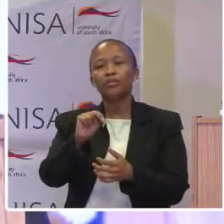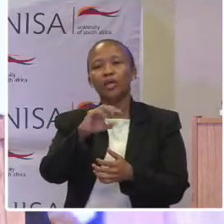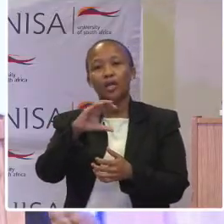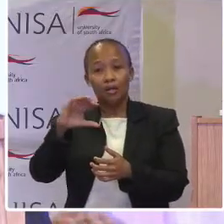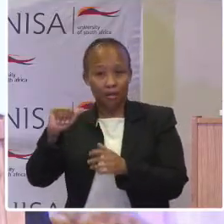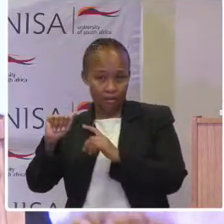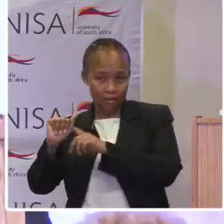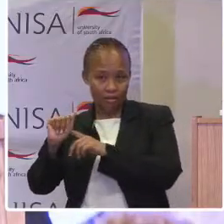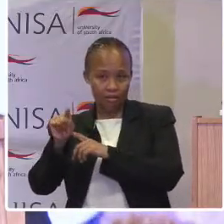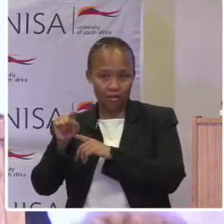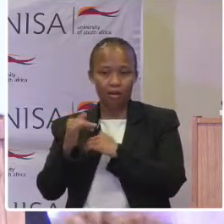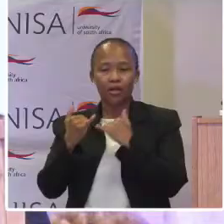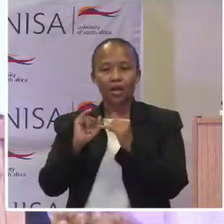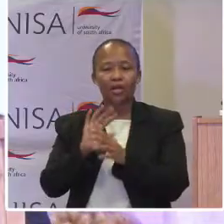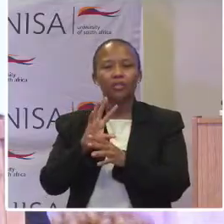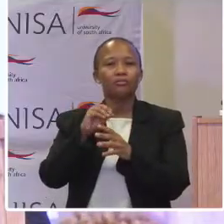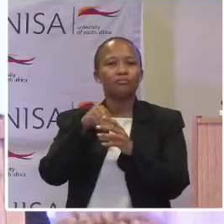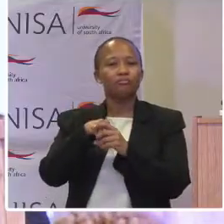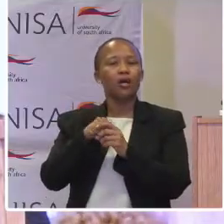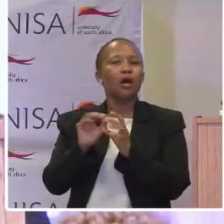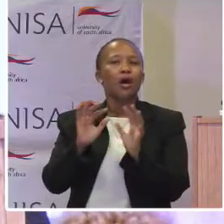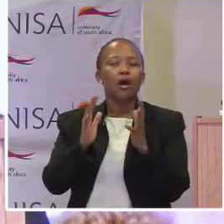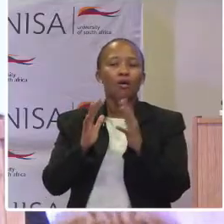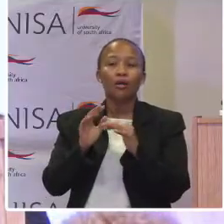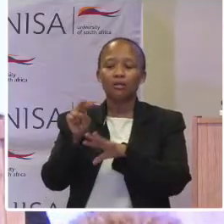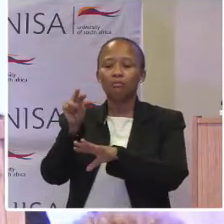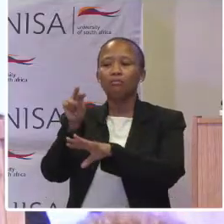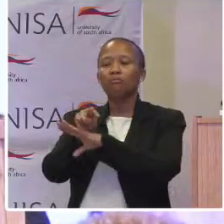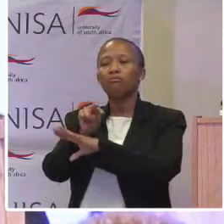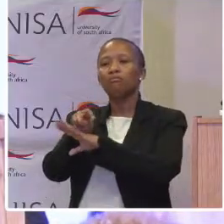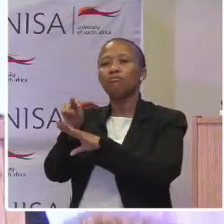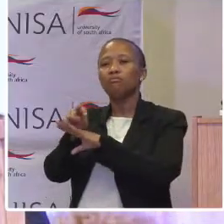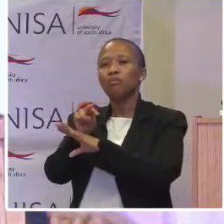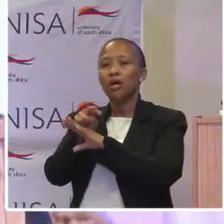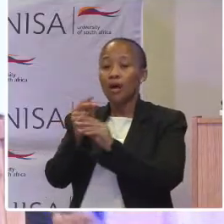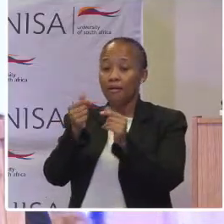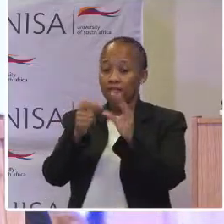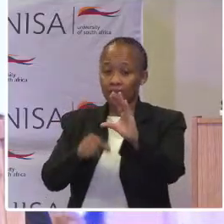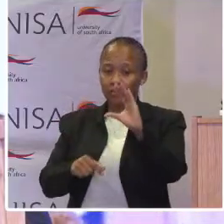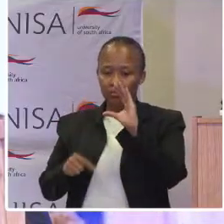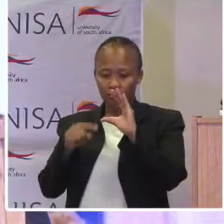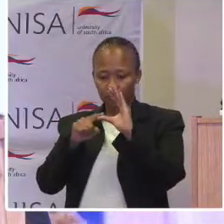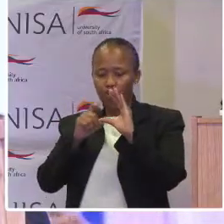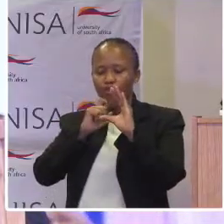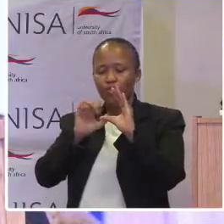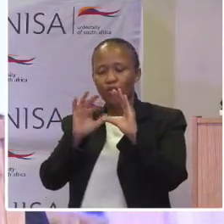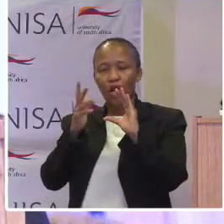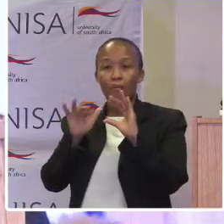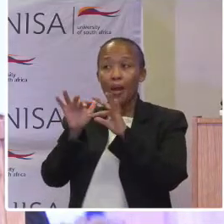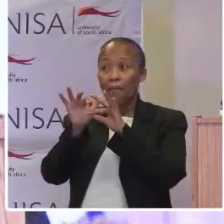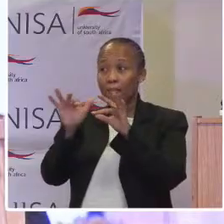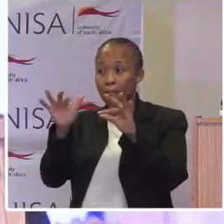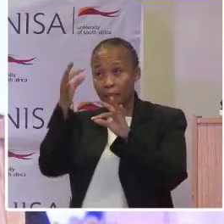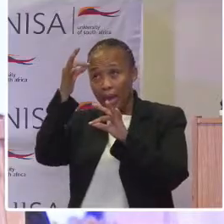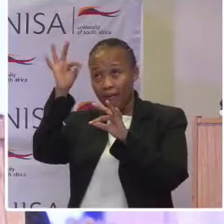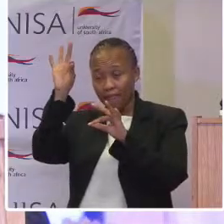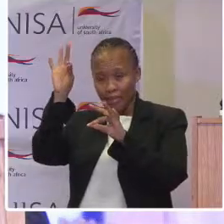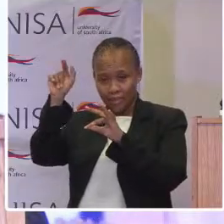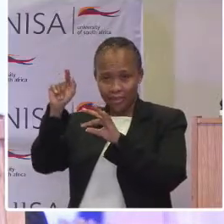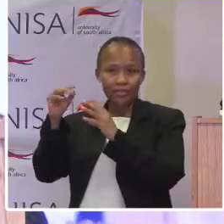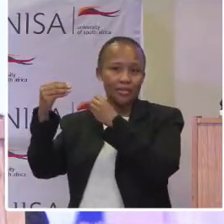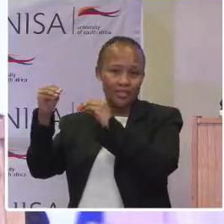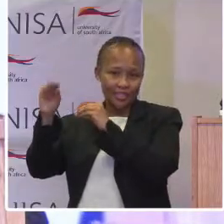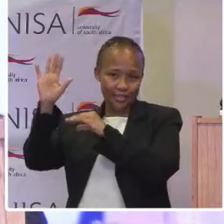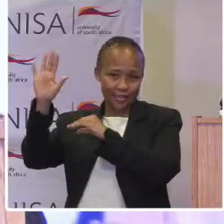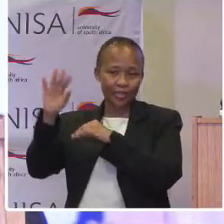established the framework for overseeing the utilization of public funds by public entities. As a Schedule 3A national public